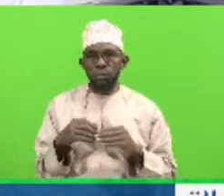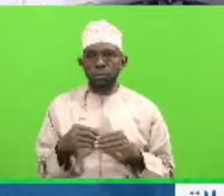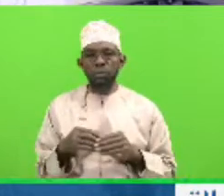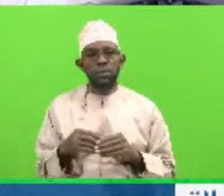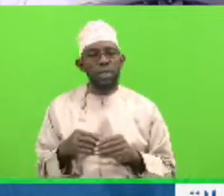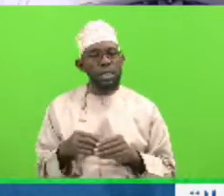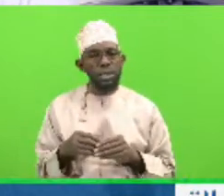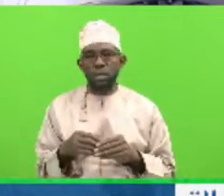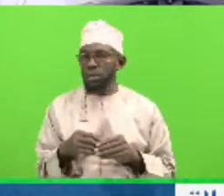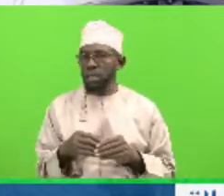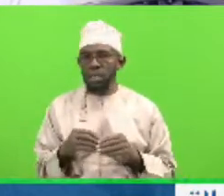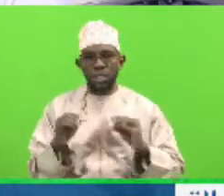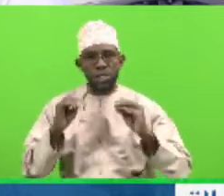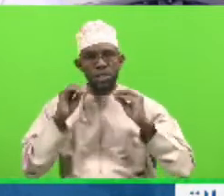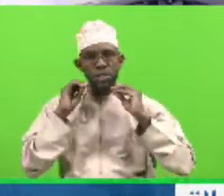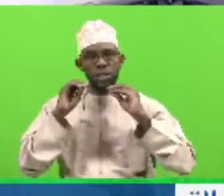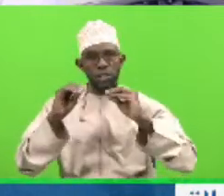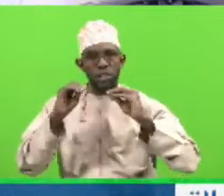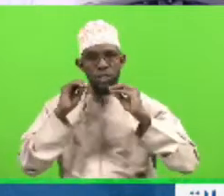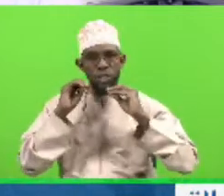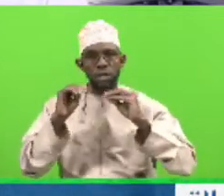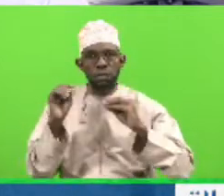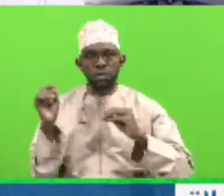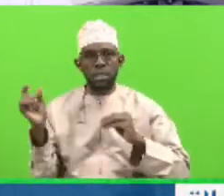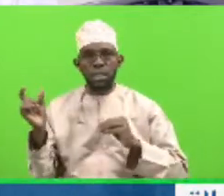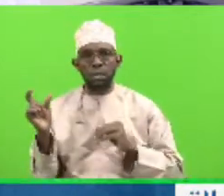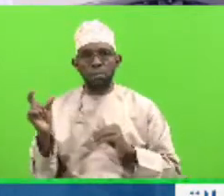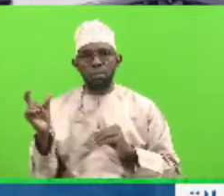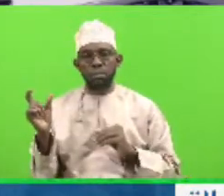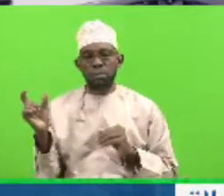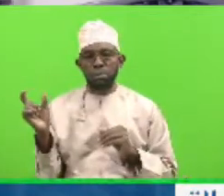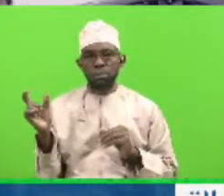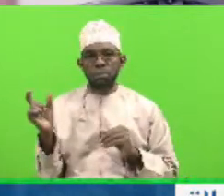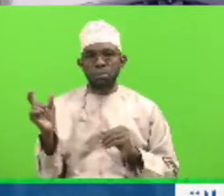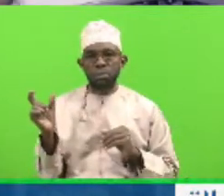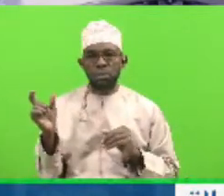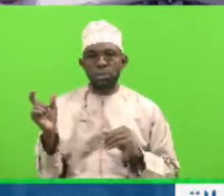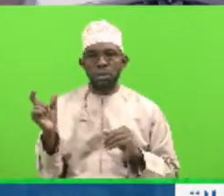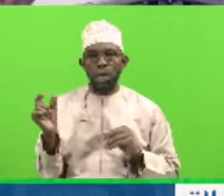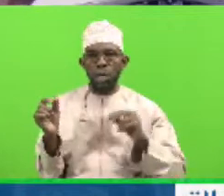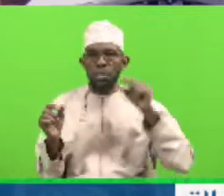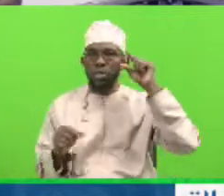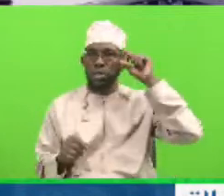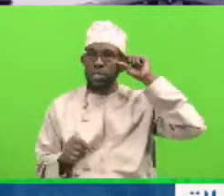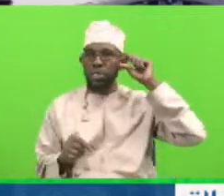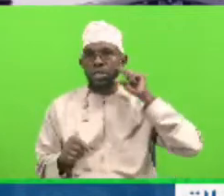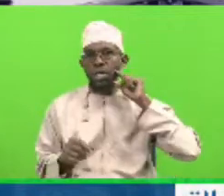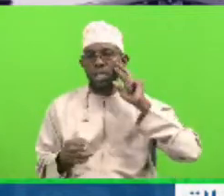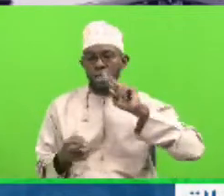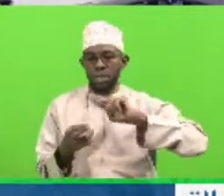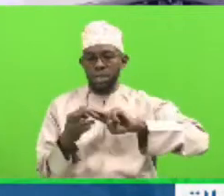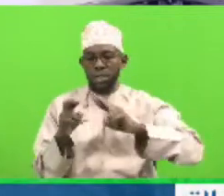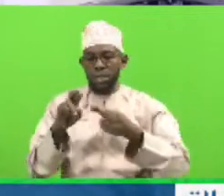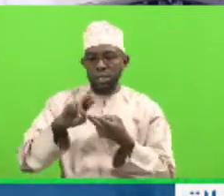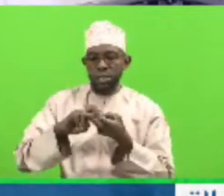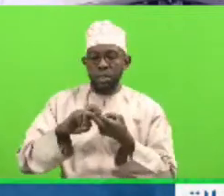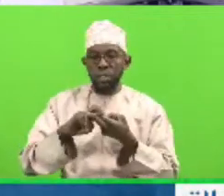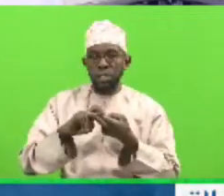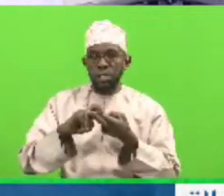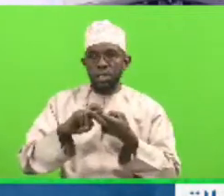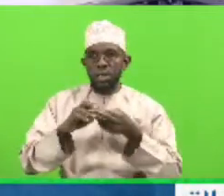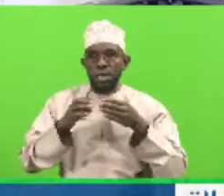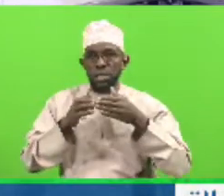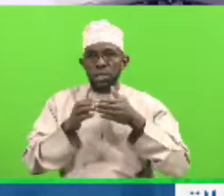Its teachings, the teaching of Islam on gender relations and